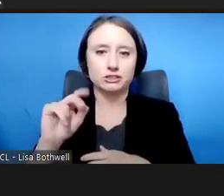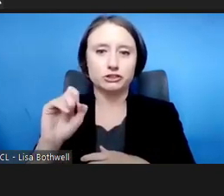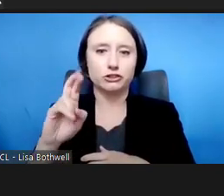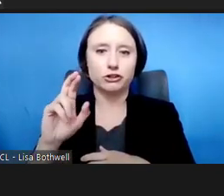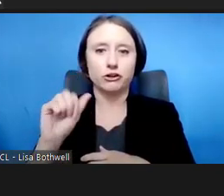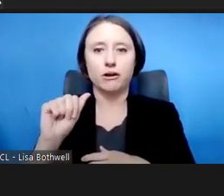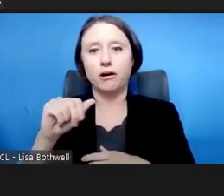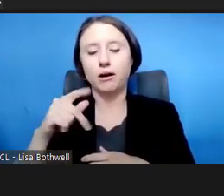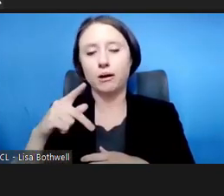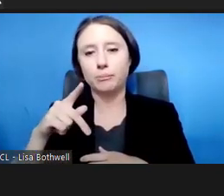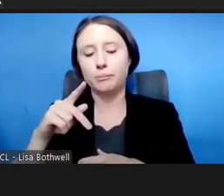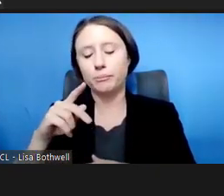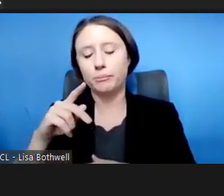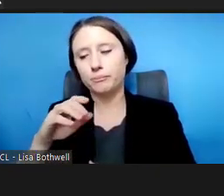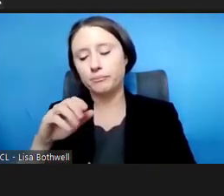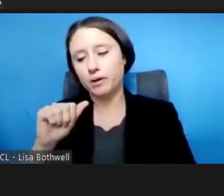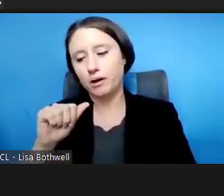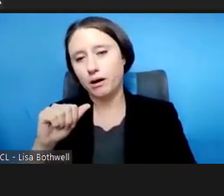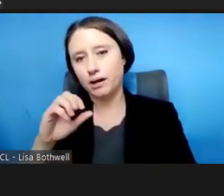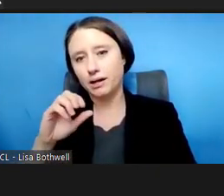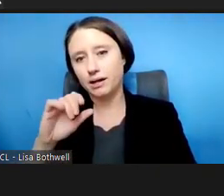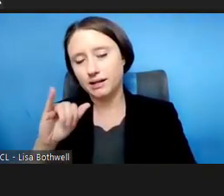is trying to pull